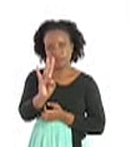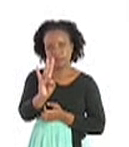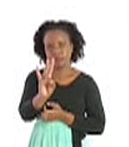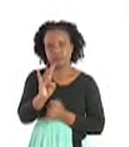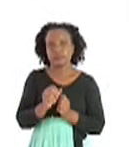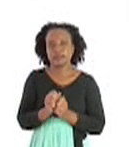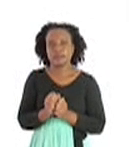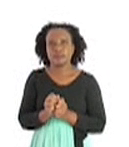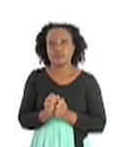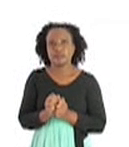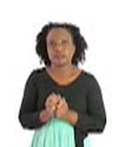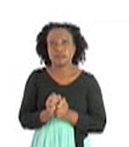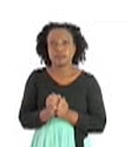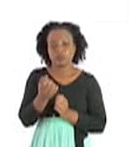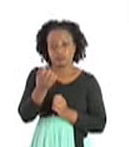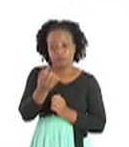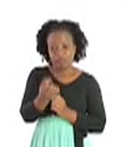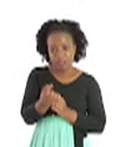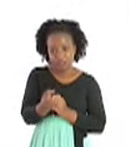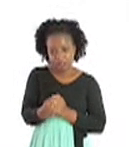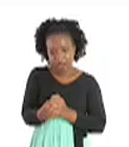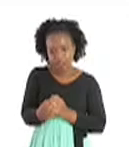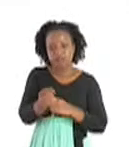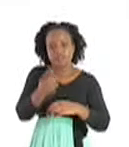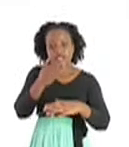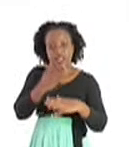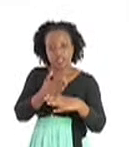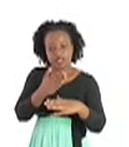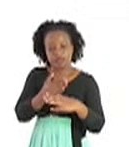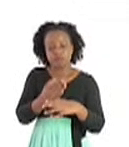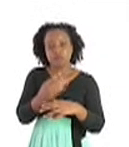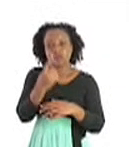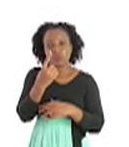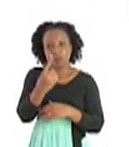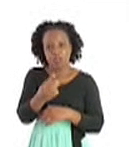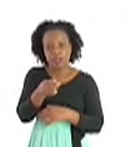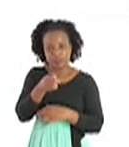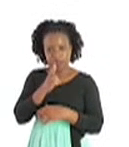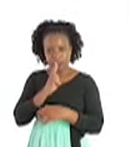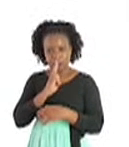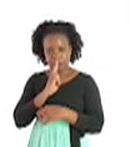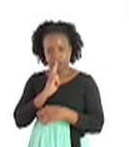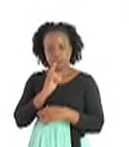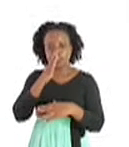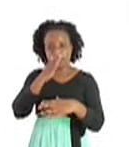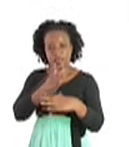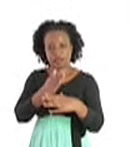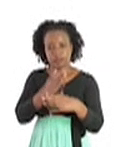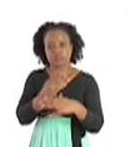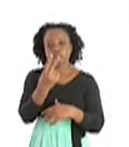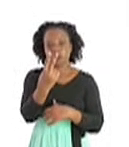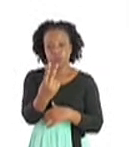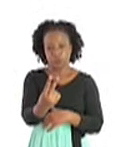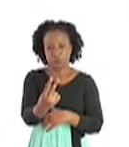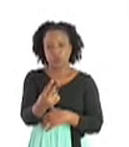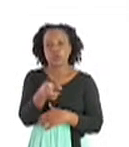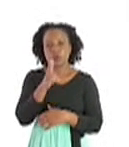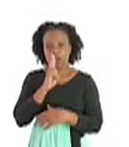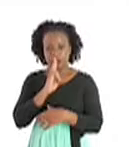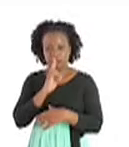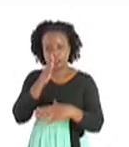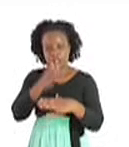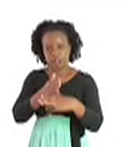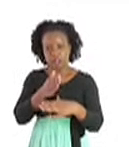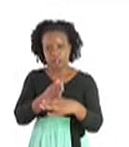you have your memorandum for activity 1, activity 2, and activity